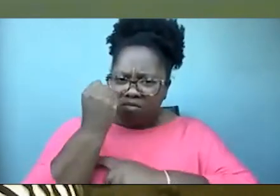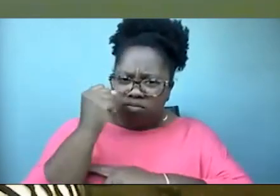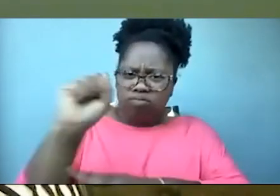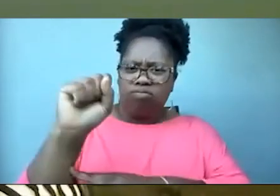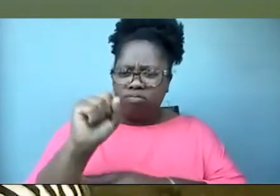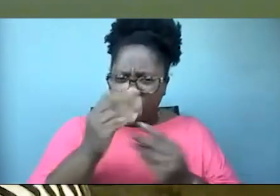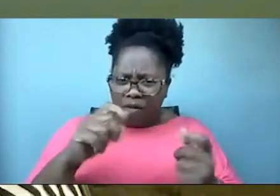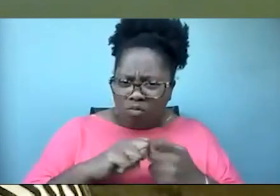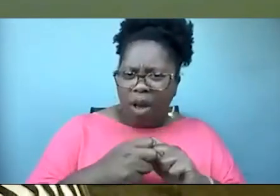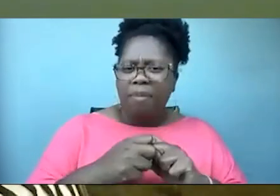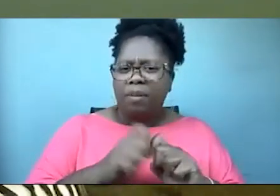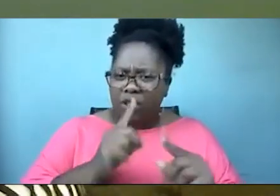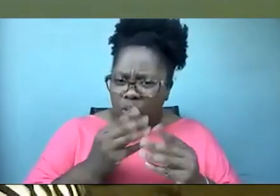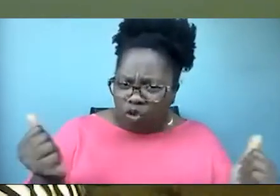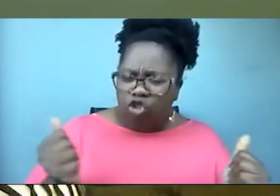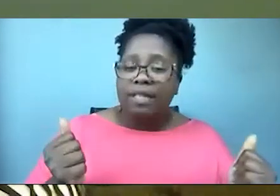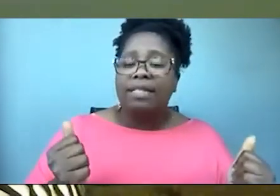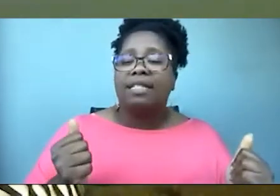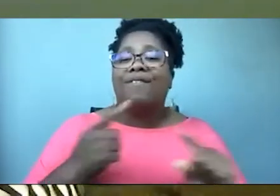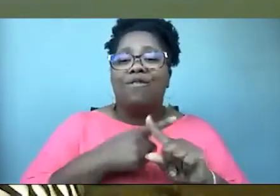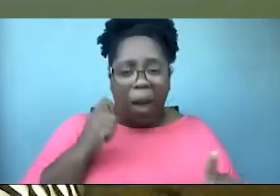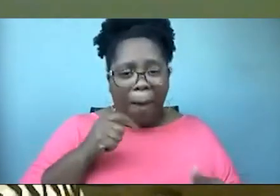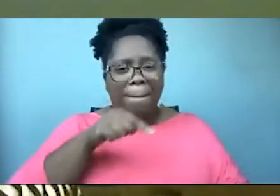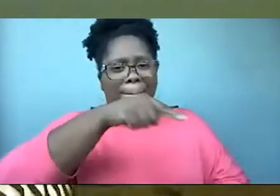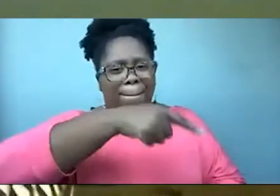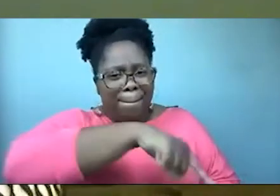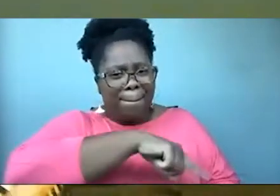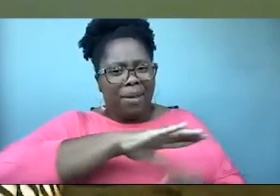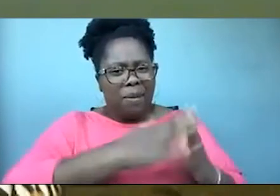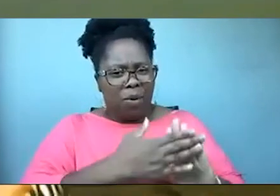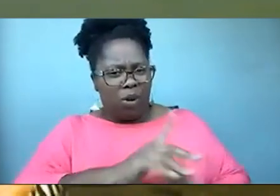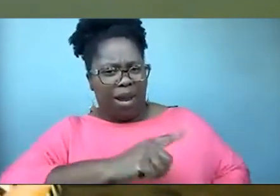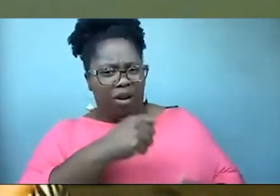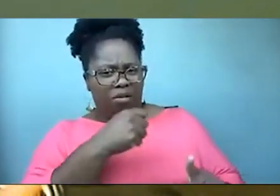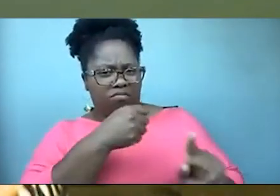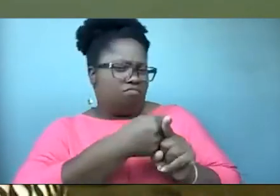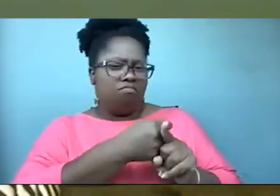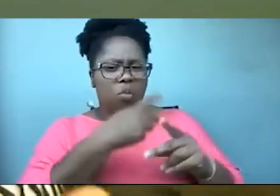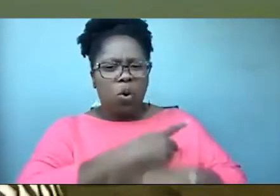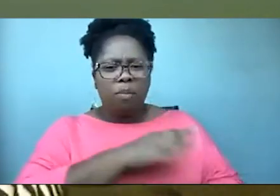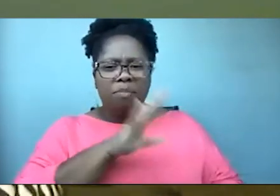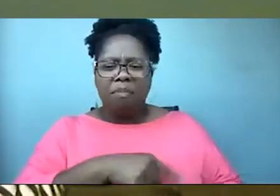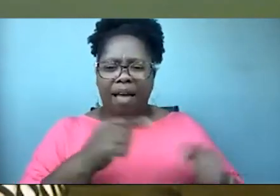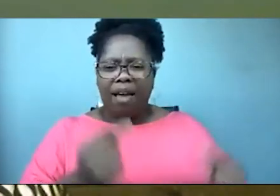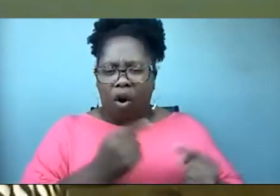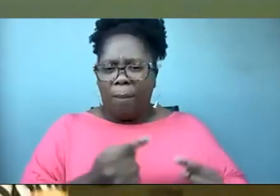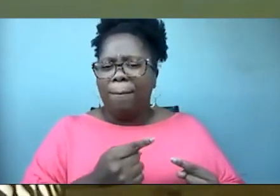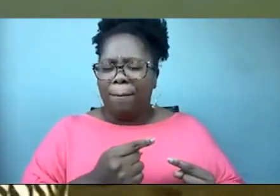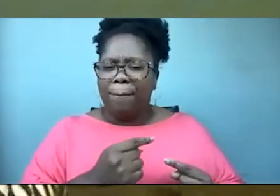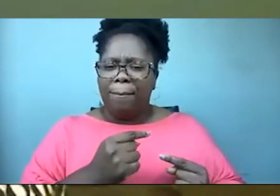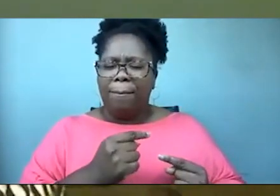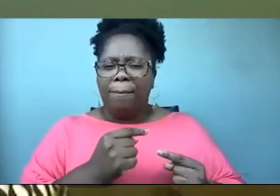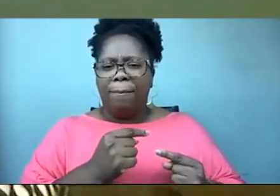affected by the harms of the climate crisis, and creating systems and infrastructure that help them take care